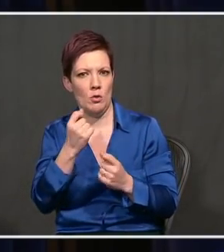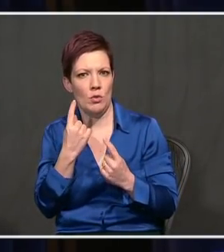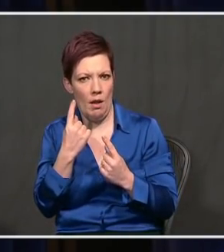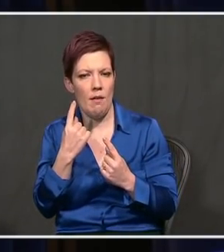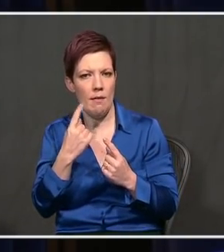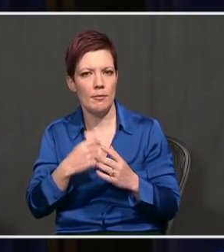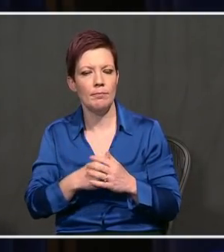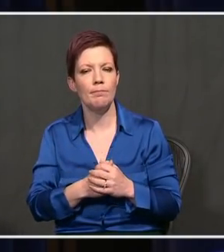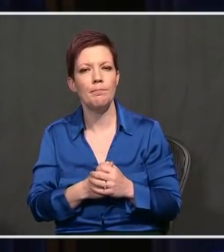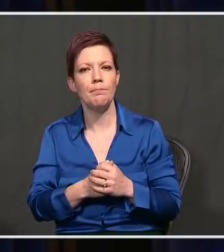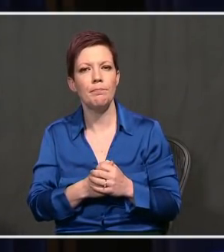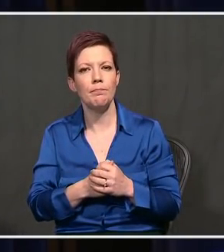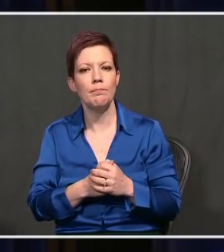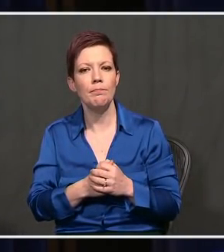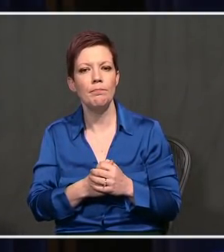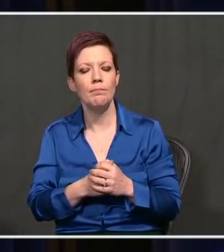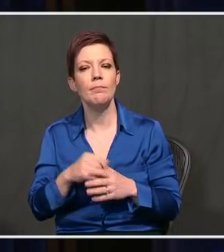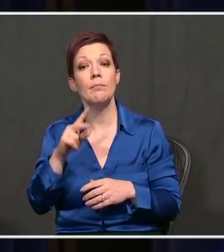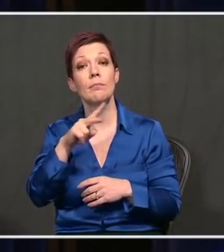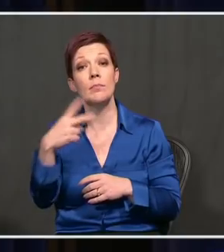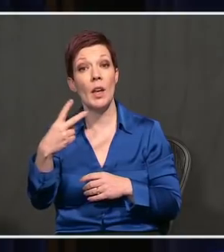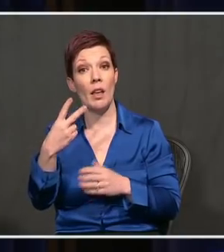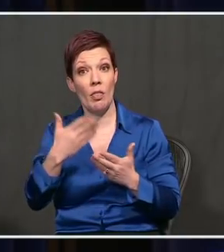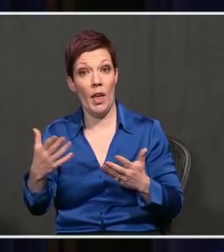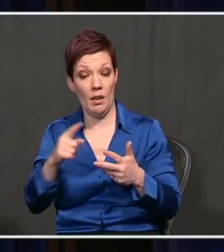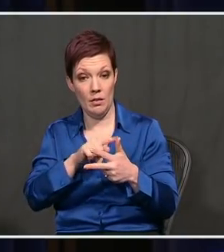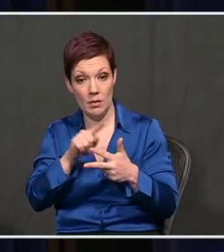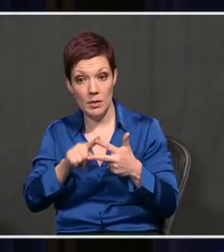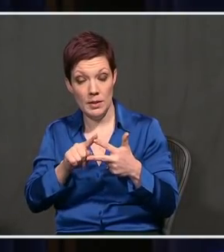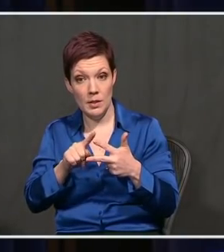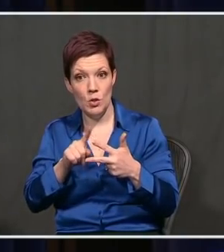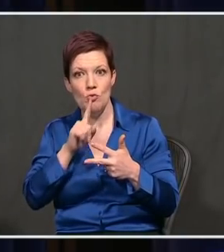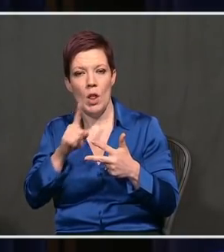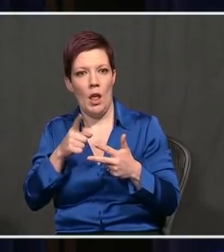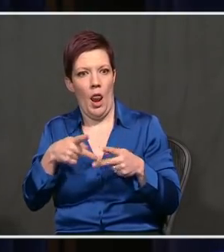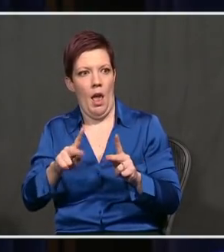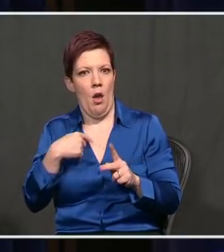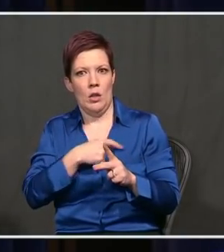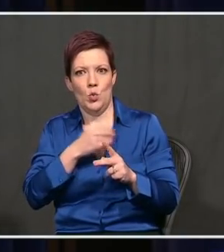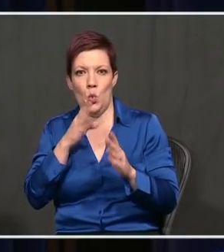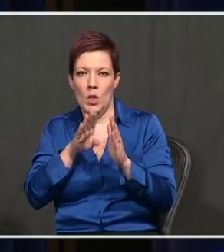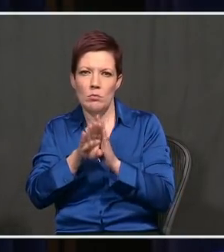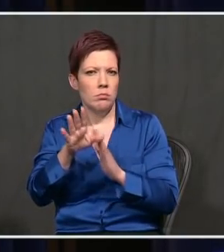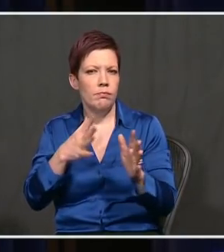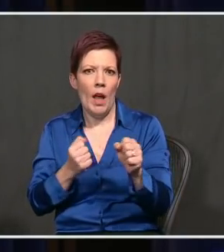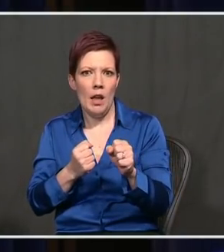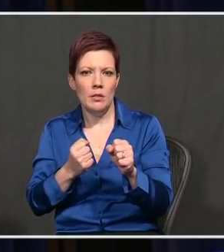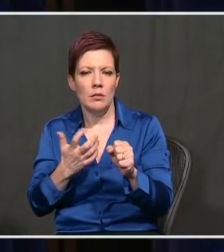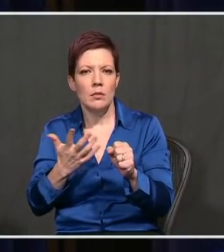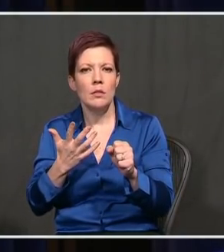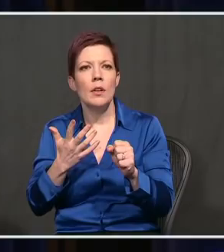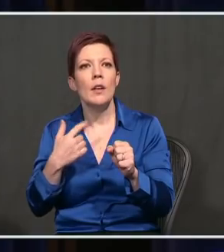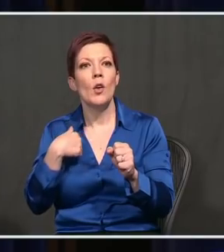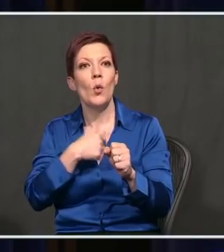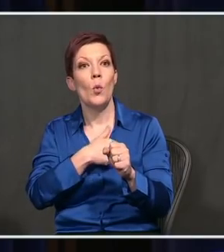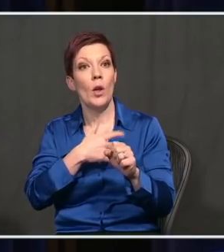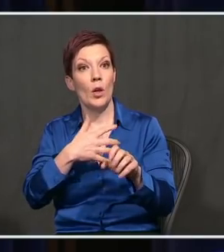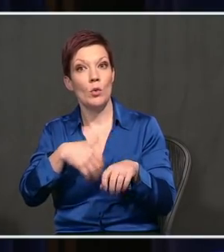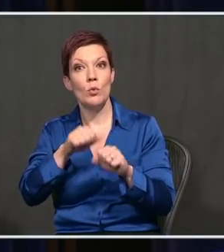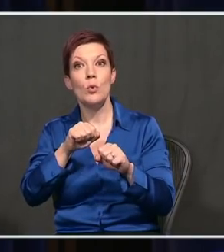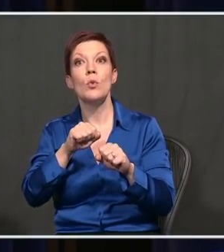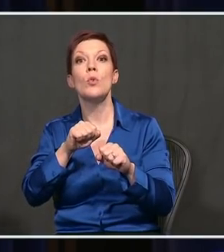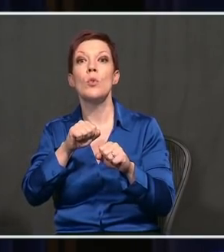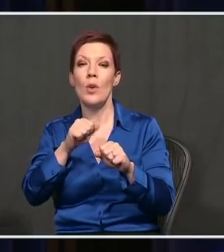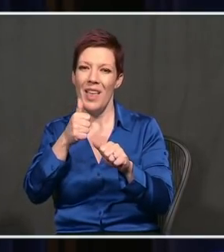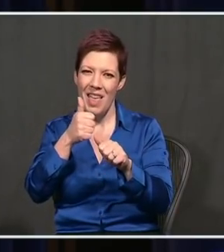second thing that allowed us to accelerate was that we took every possible operational and financial